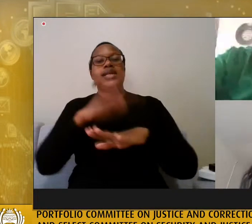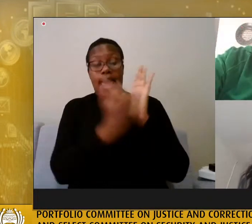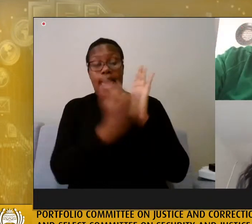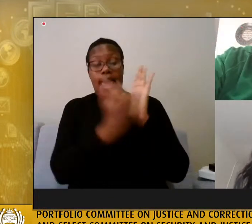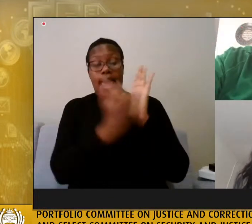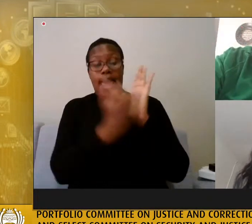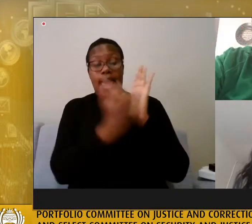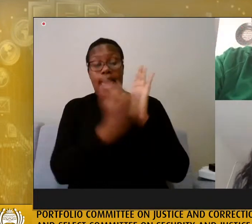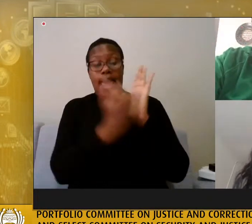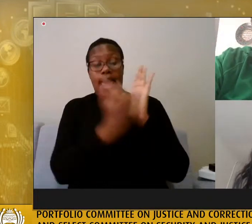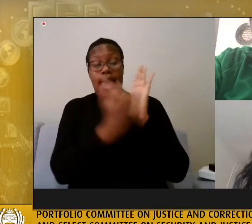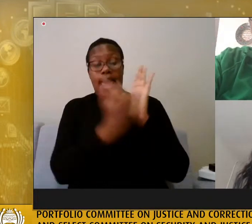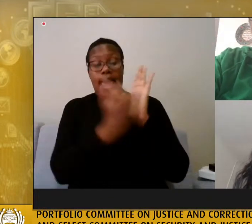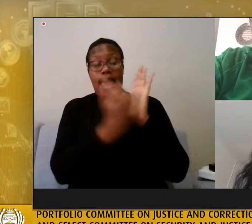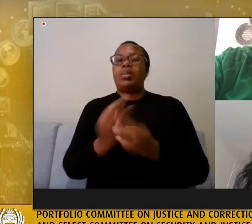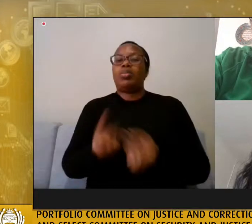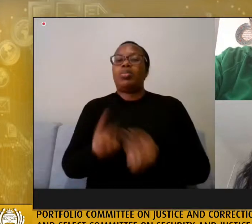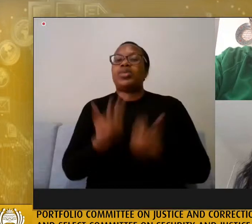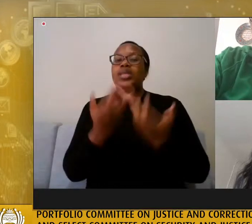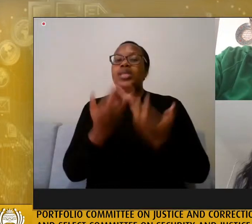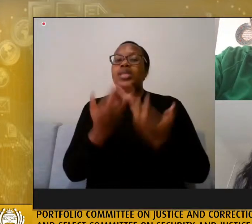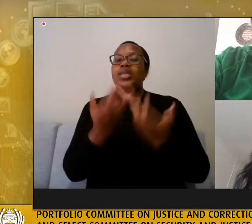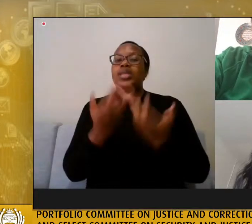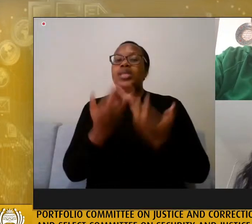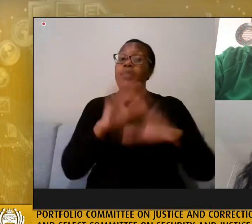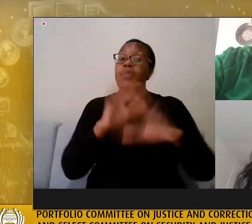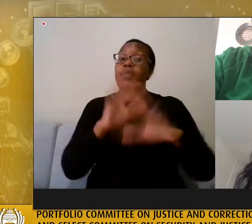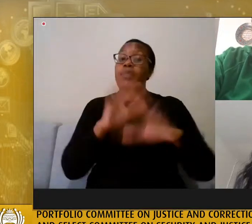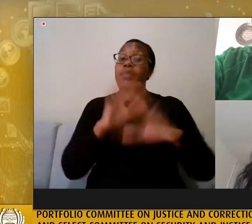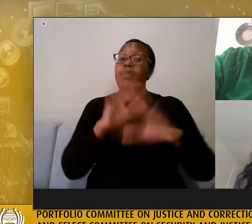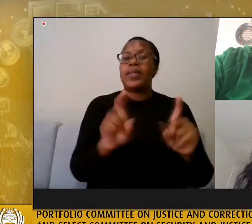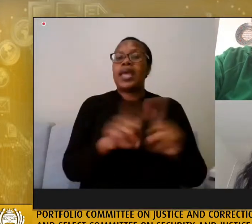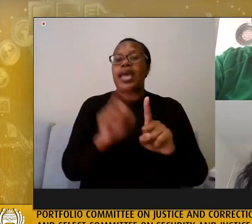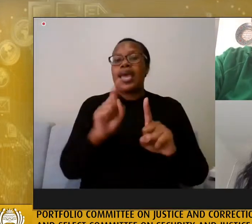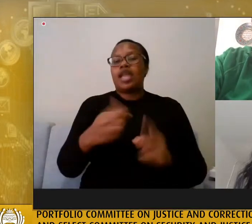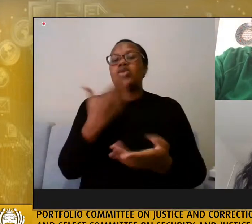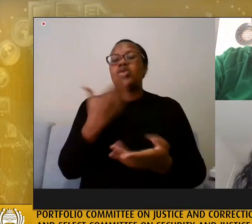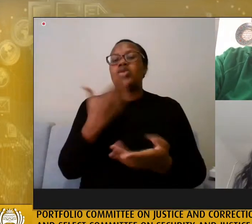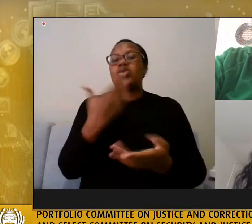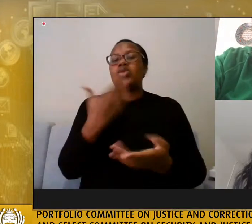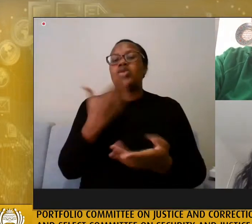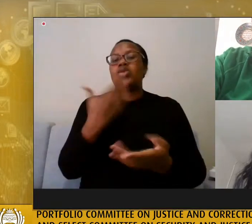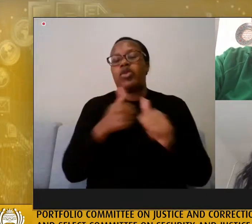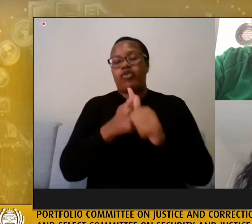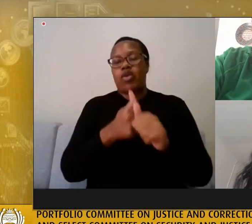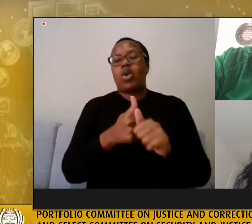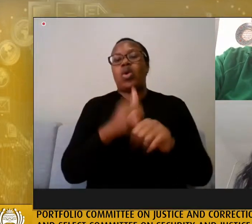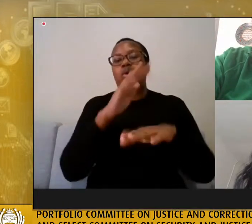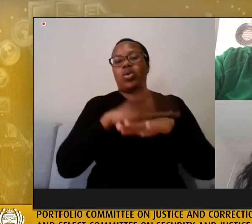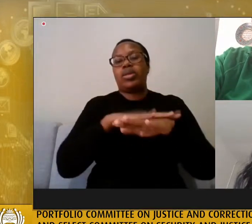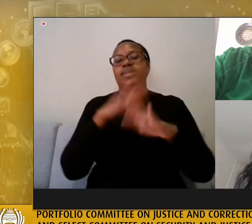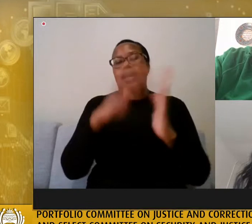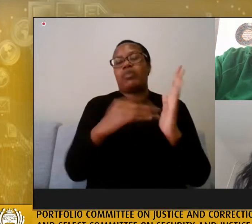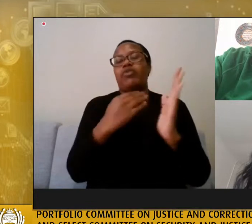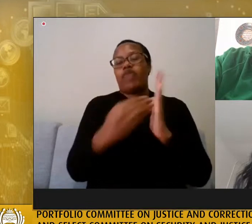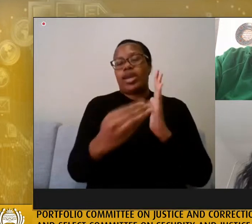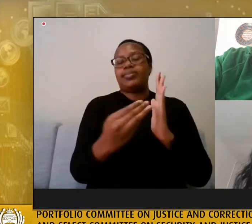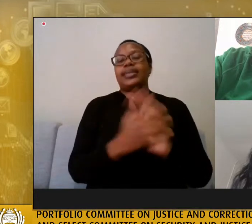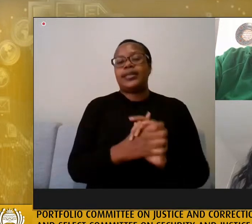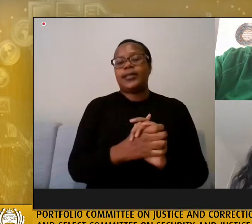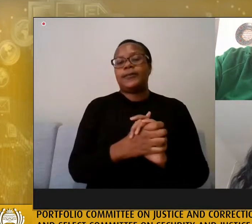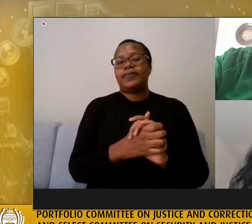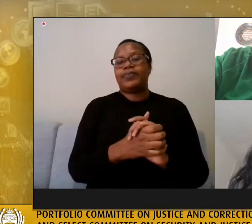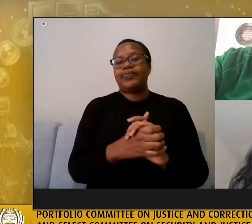report timeously, and have it tabled in Parliament within the time frames set out in the